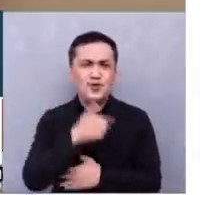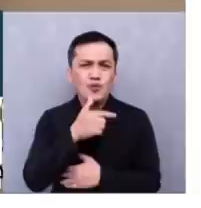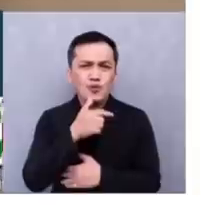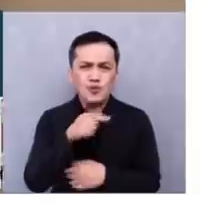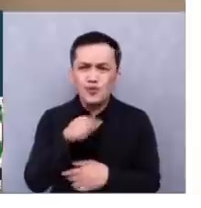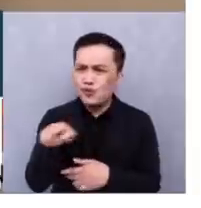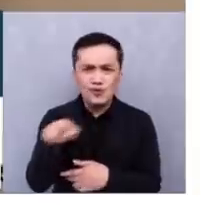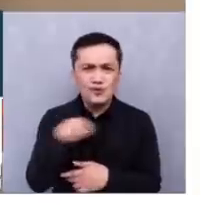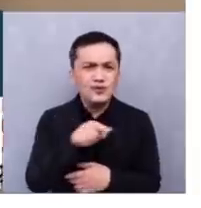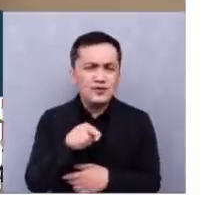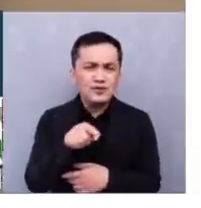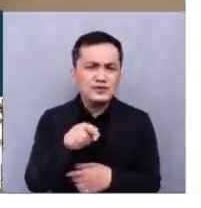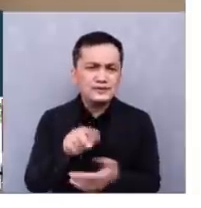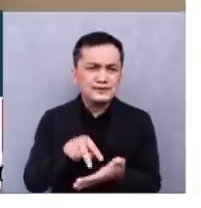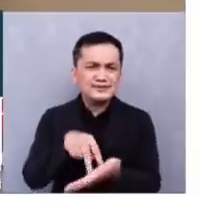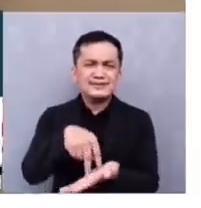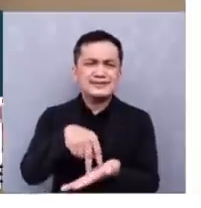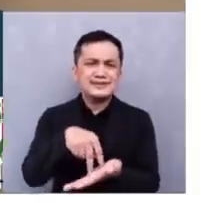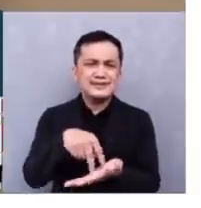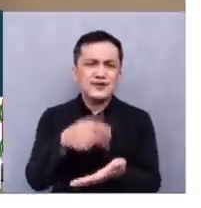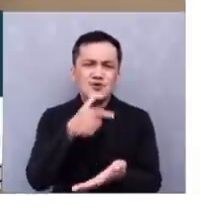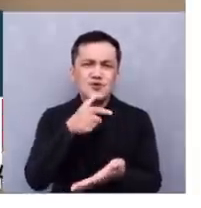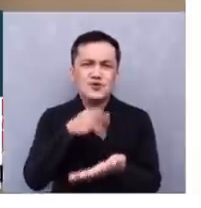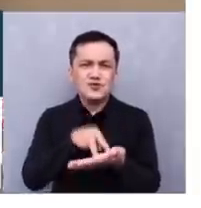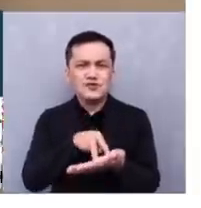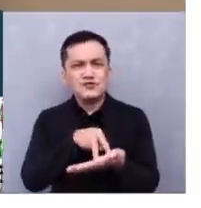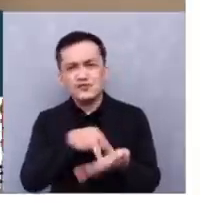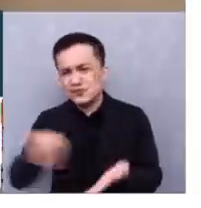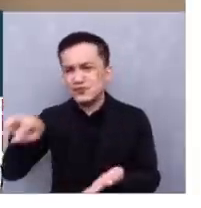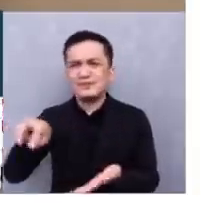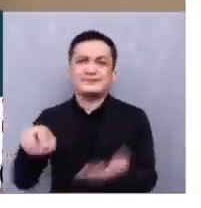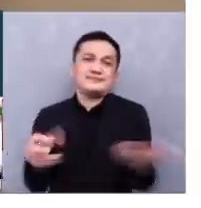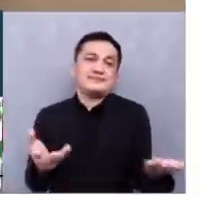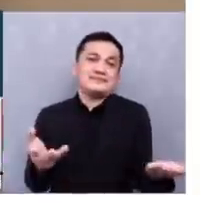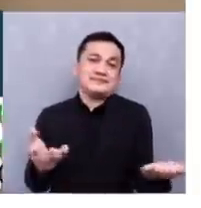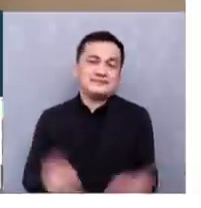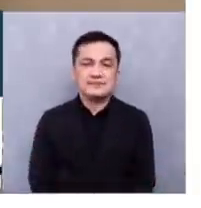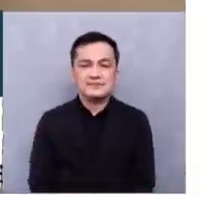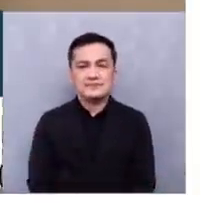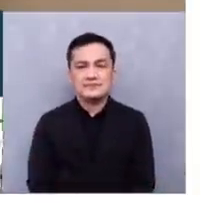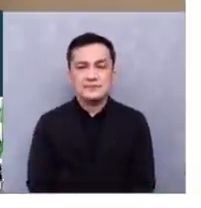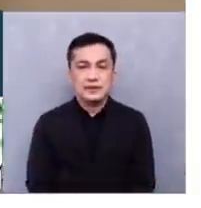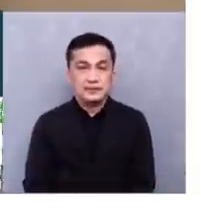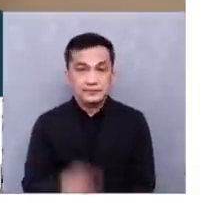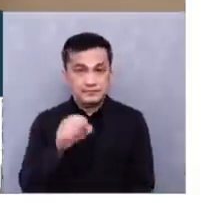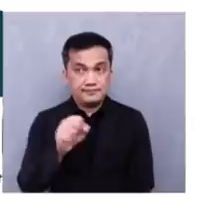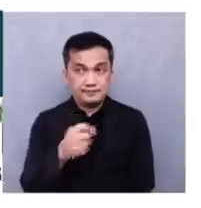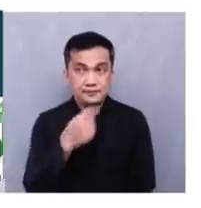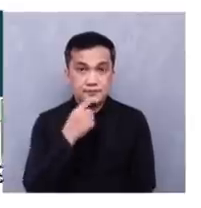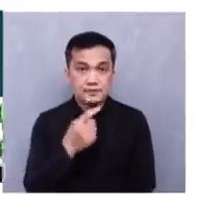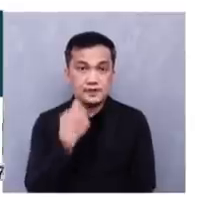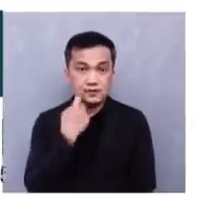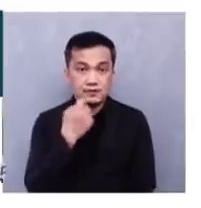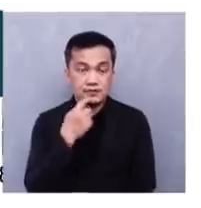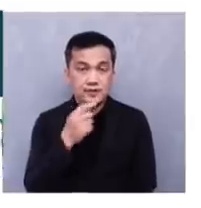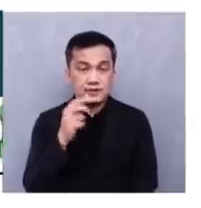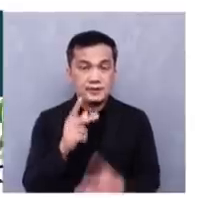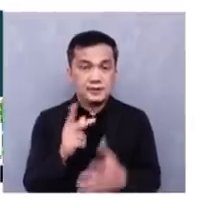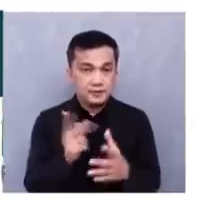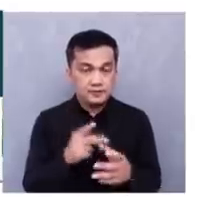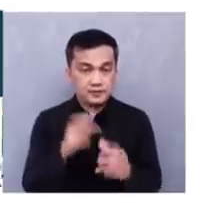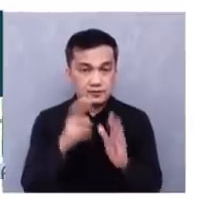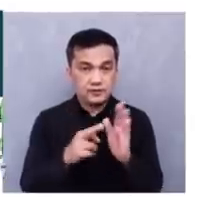be standing and who will slide down to anything, di ba? You said a while ago that your primary role right now, and that's